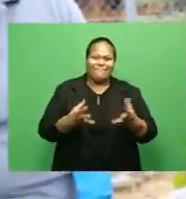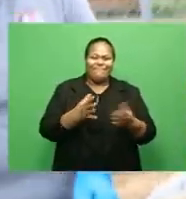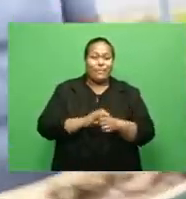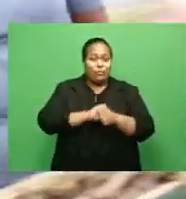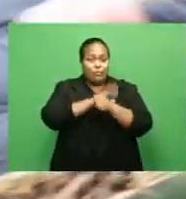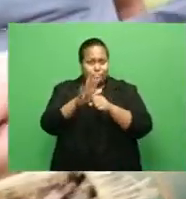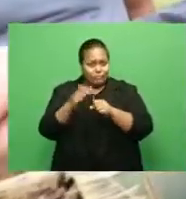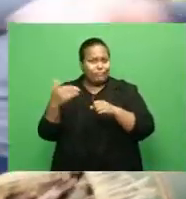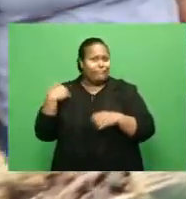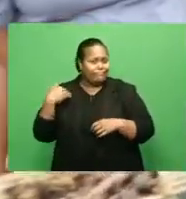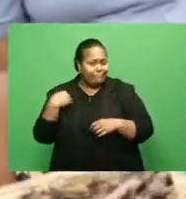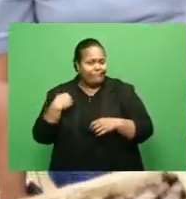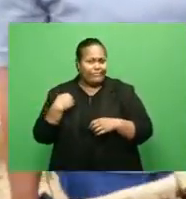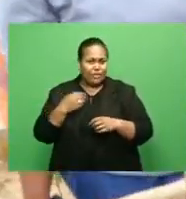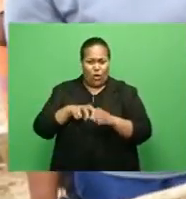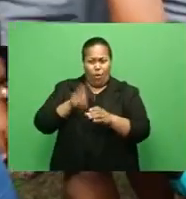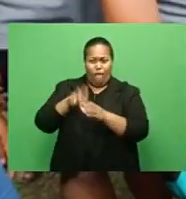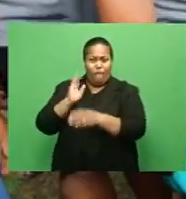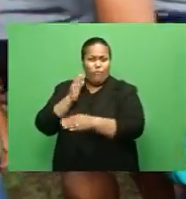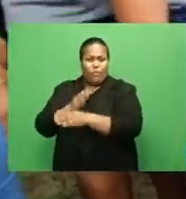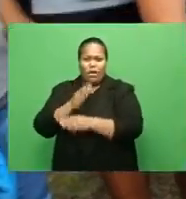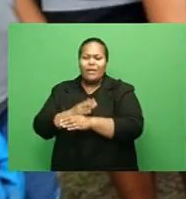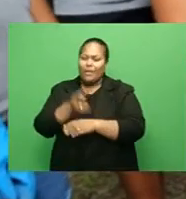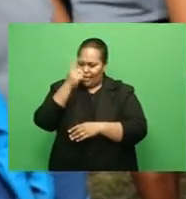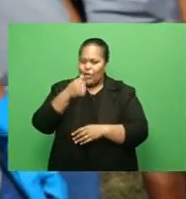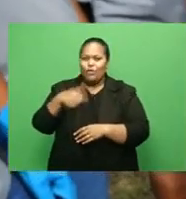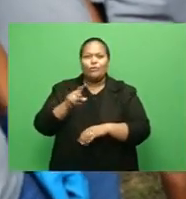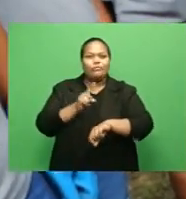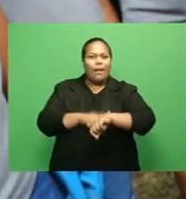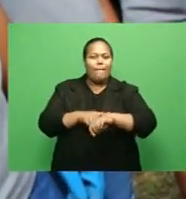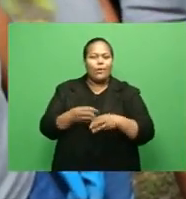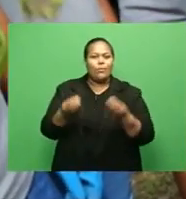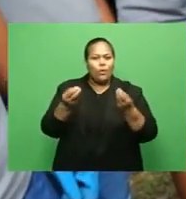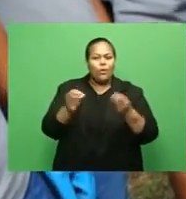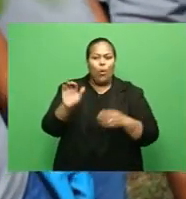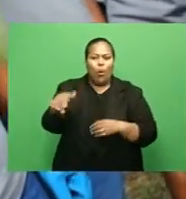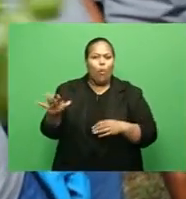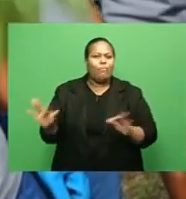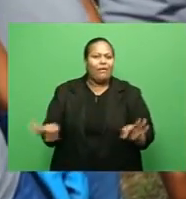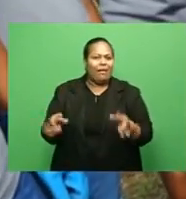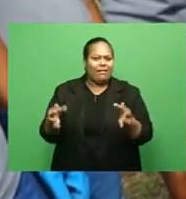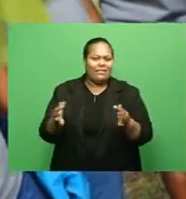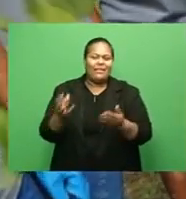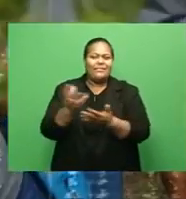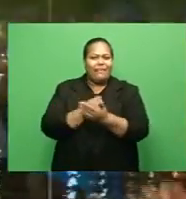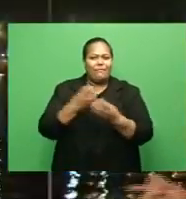effects, one can utilize their time for home gardening and save money.